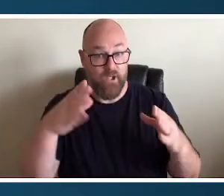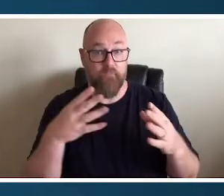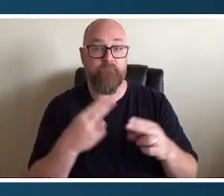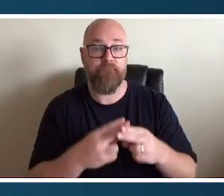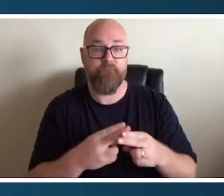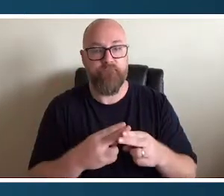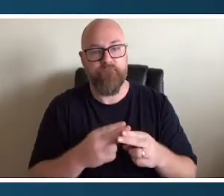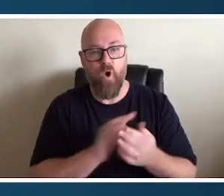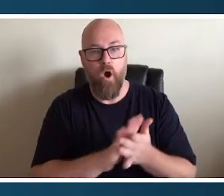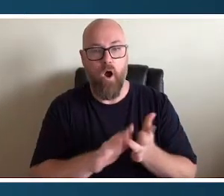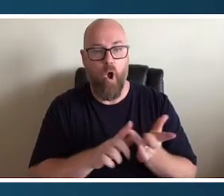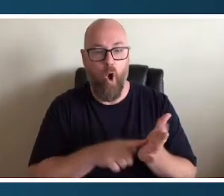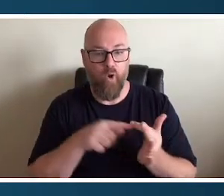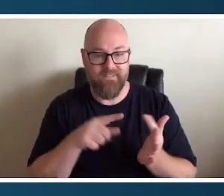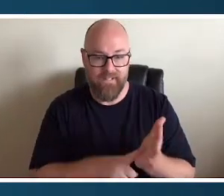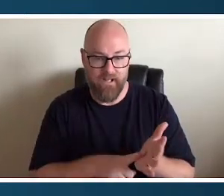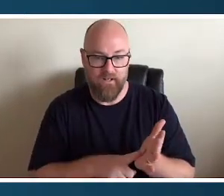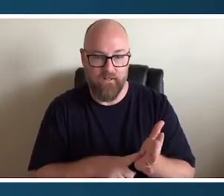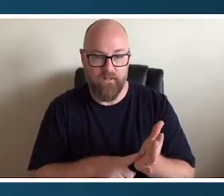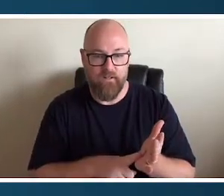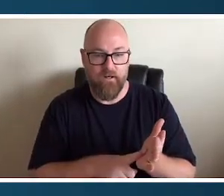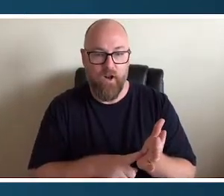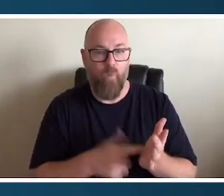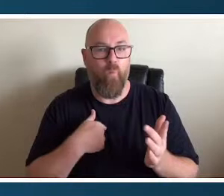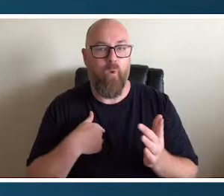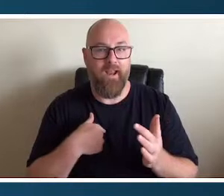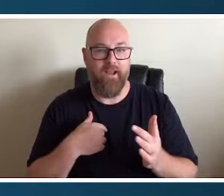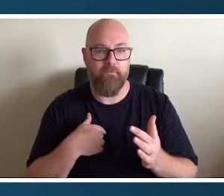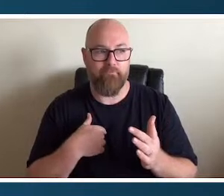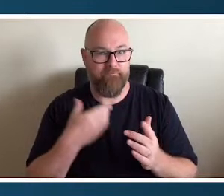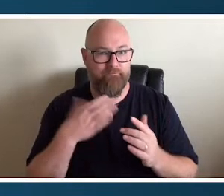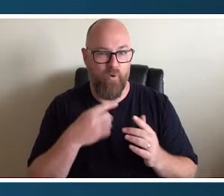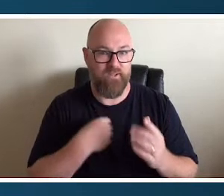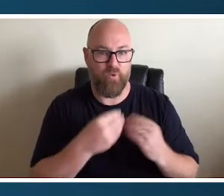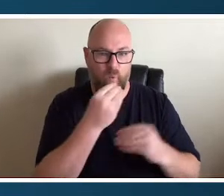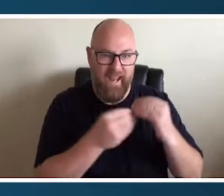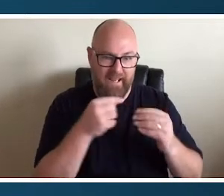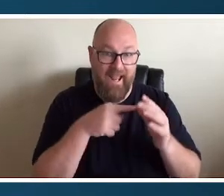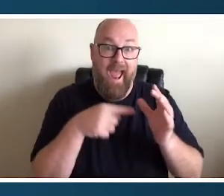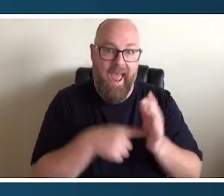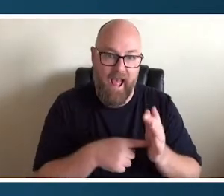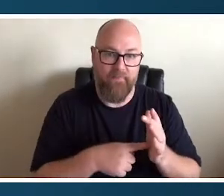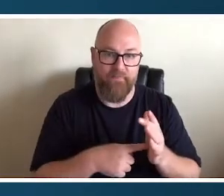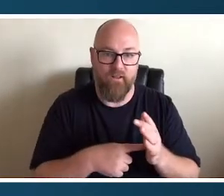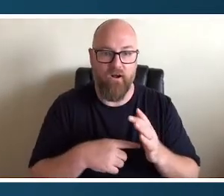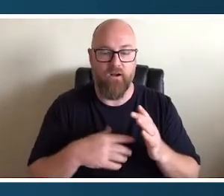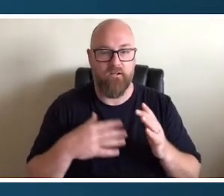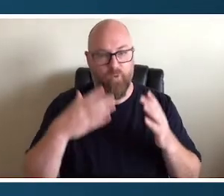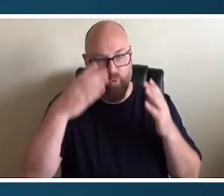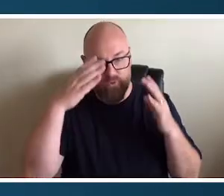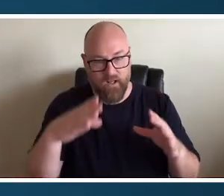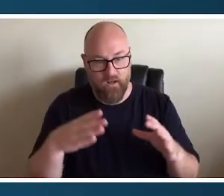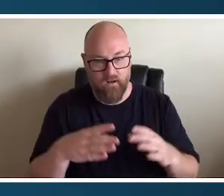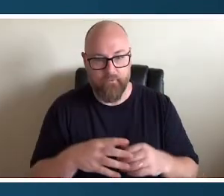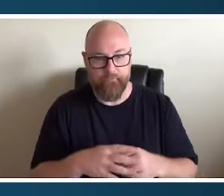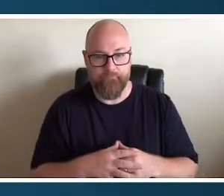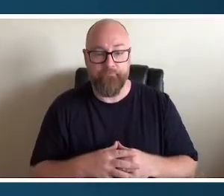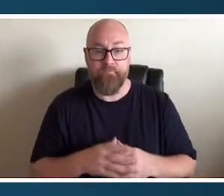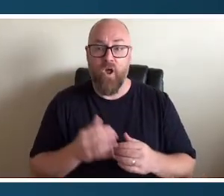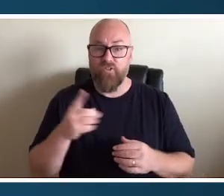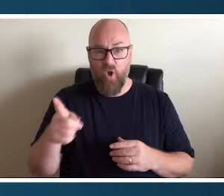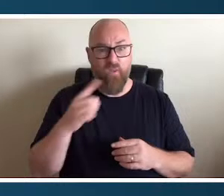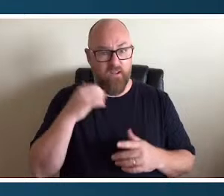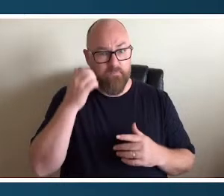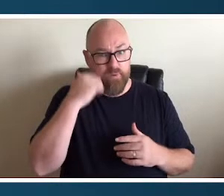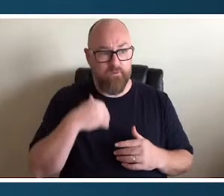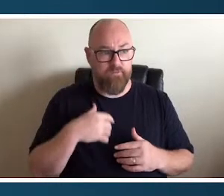any option to eat, not to eat from the hotels. So this shows us that the dissatisfaction could come up for could be related